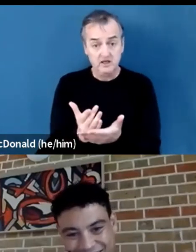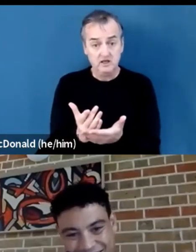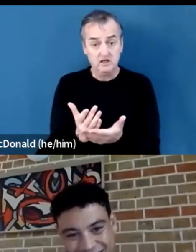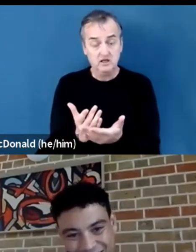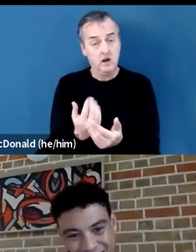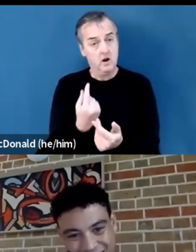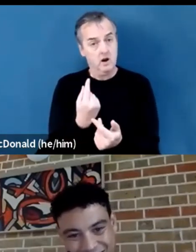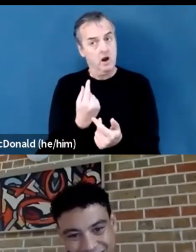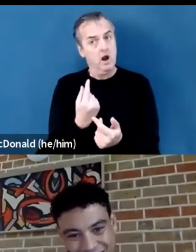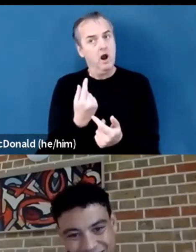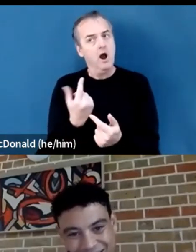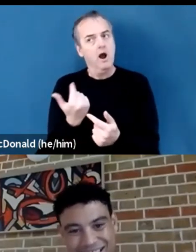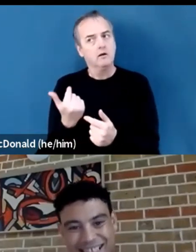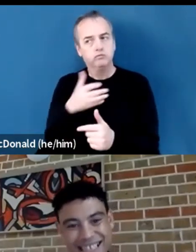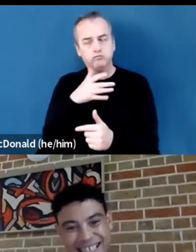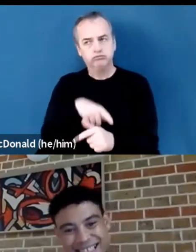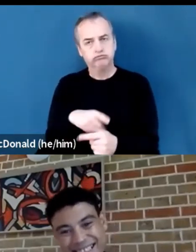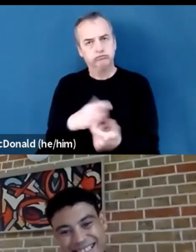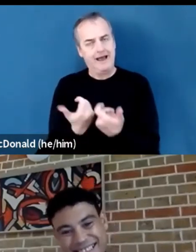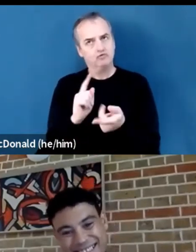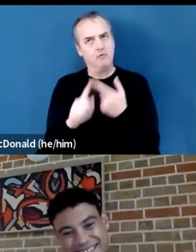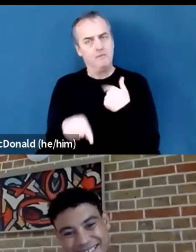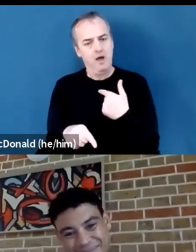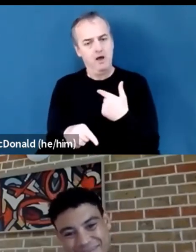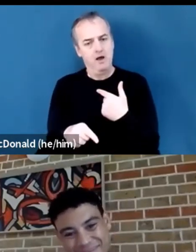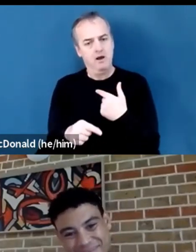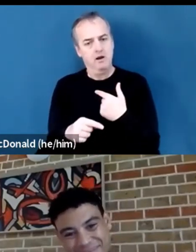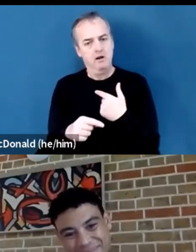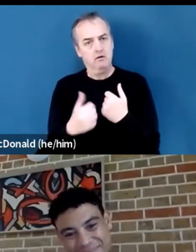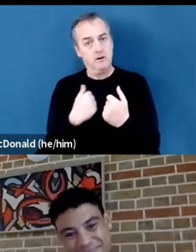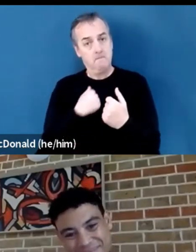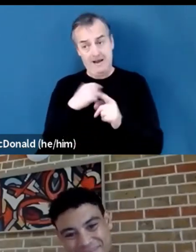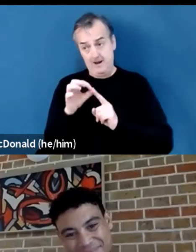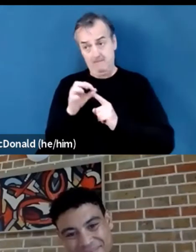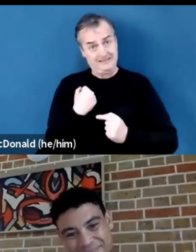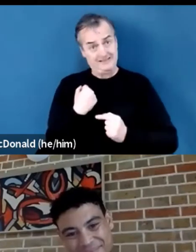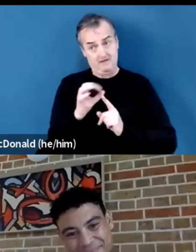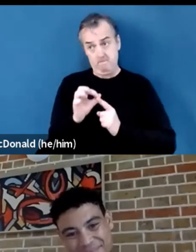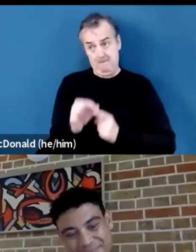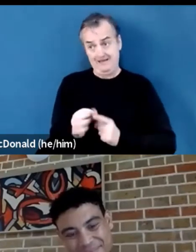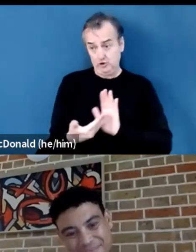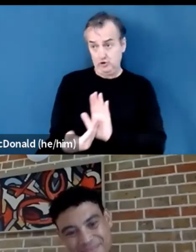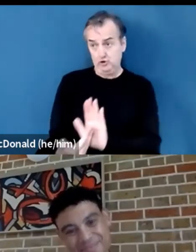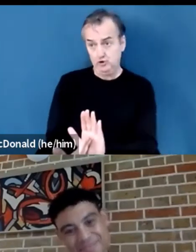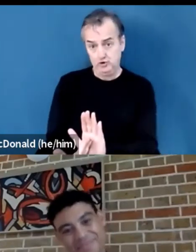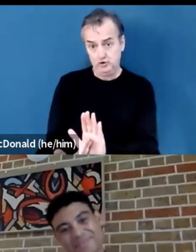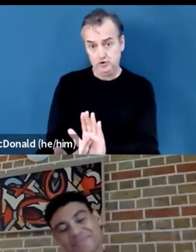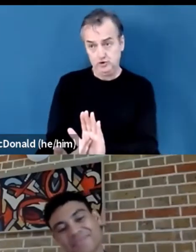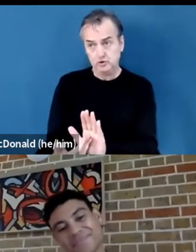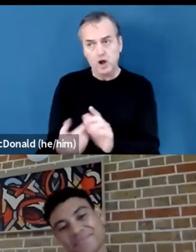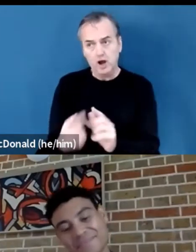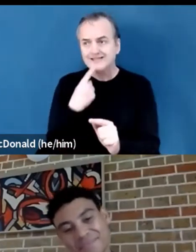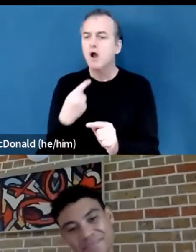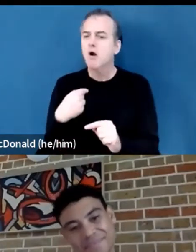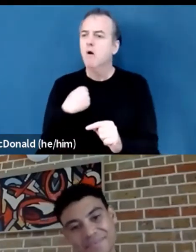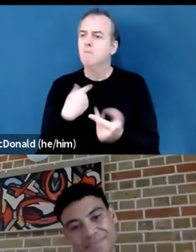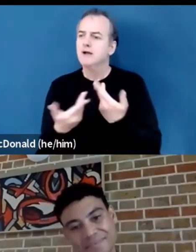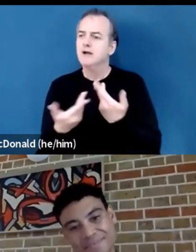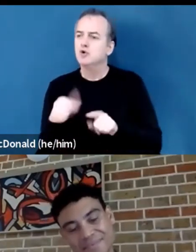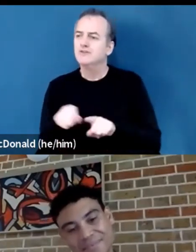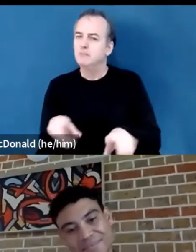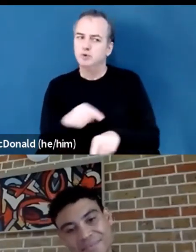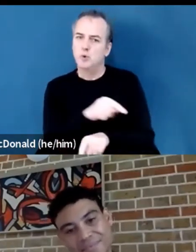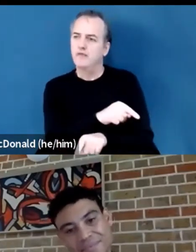I was hoping that Donna would go first, because I in my pitches I do I don't tend to do the so-and-so meets so-and-so,